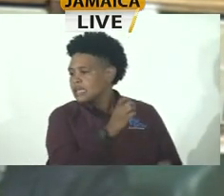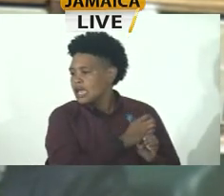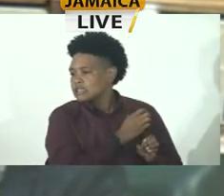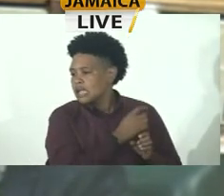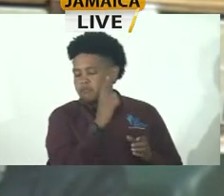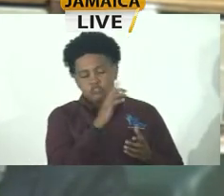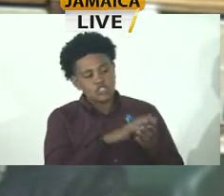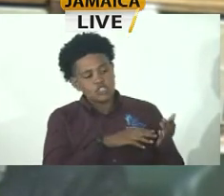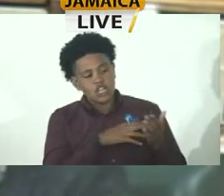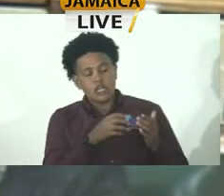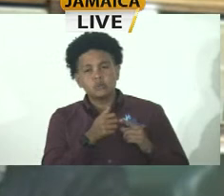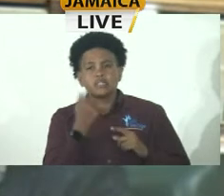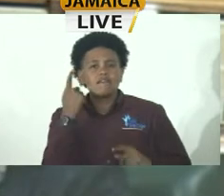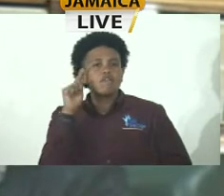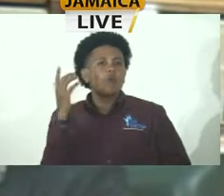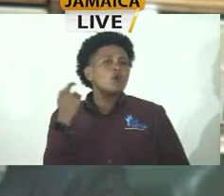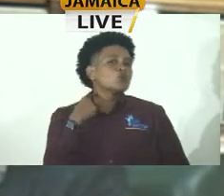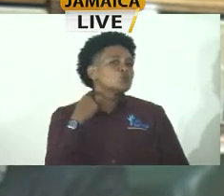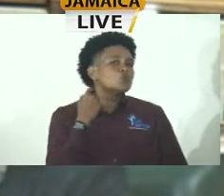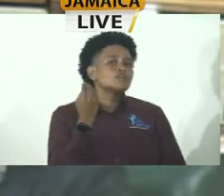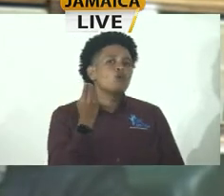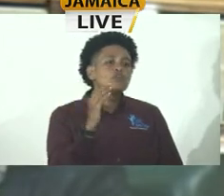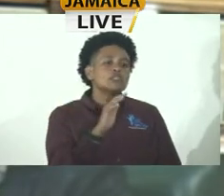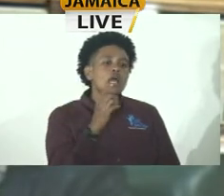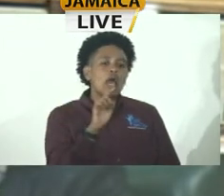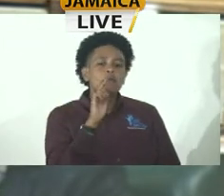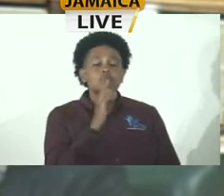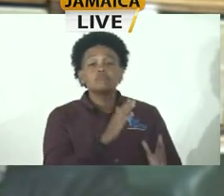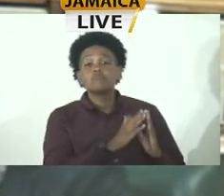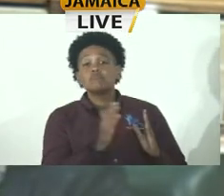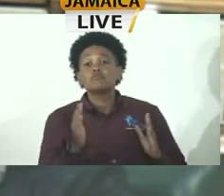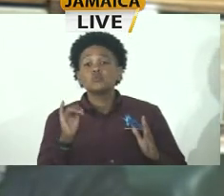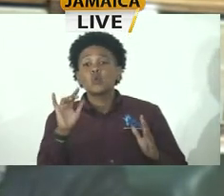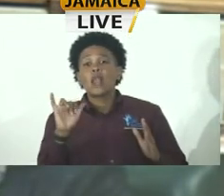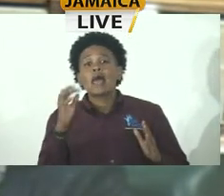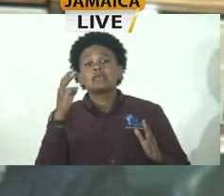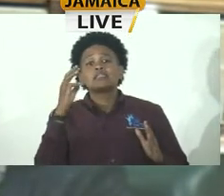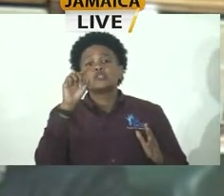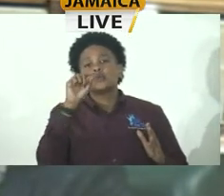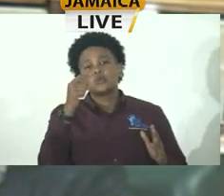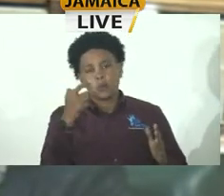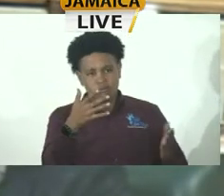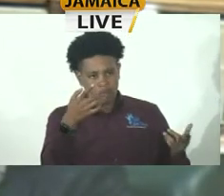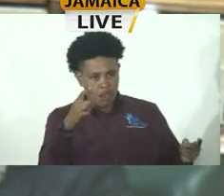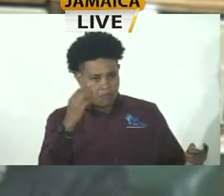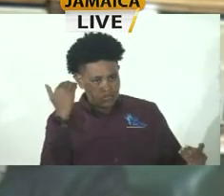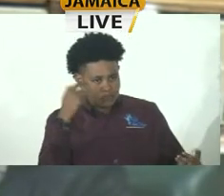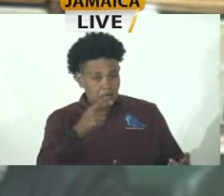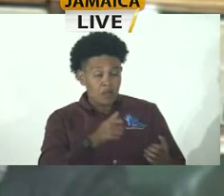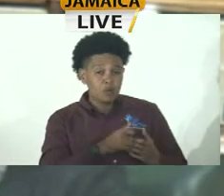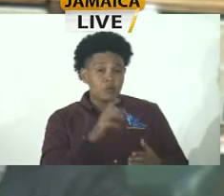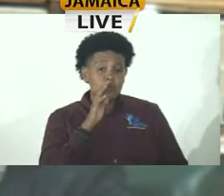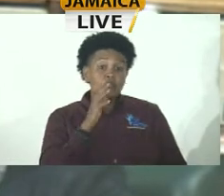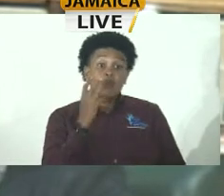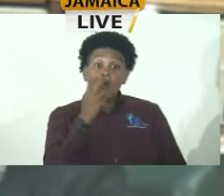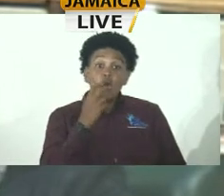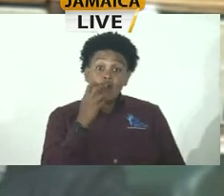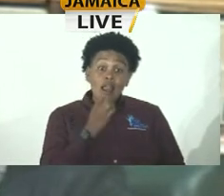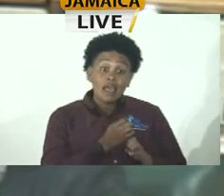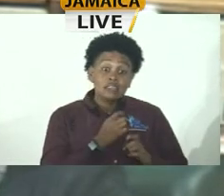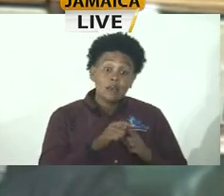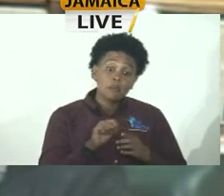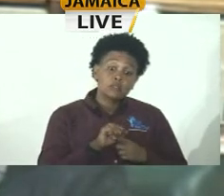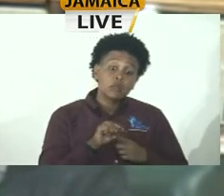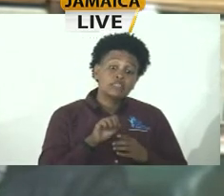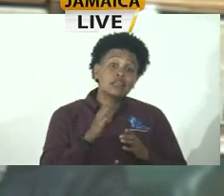scheduled for june 14th to july 16 2021 with orals and practicals scheduled